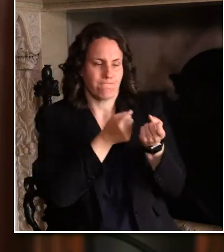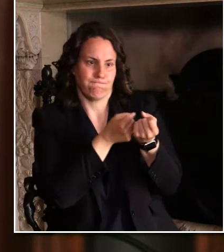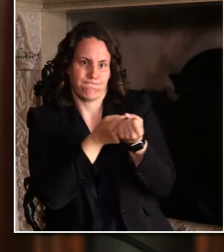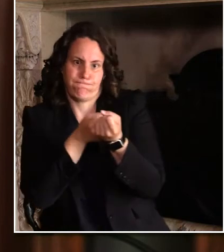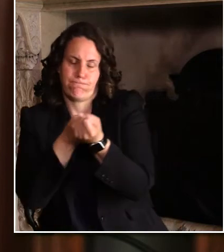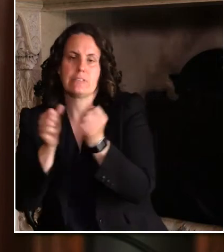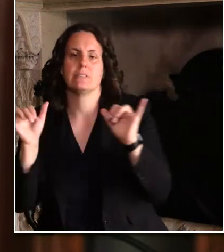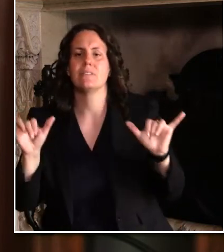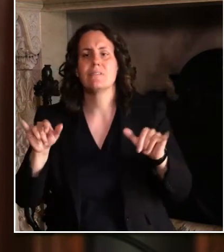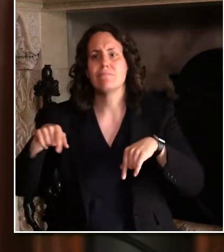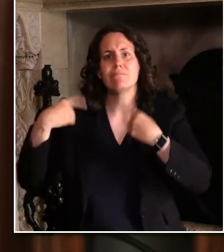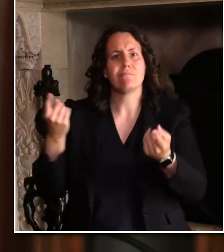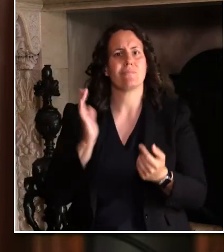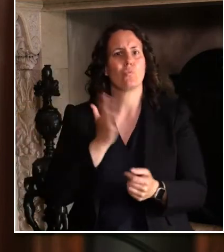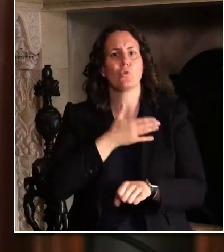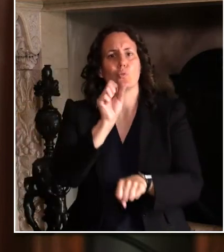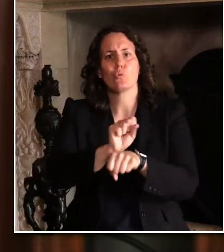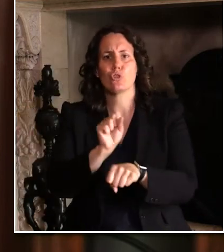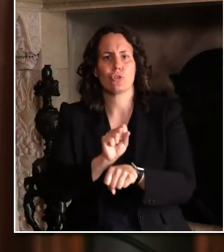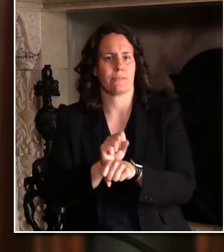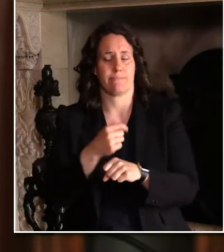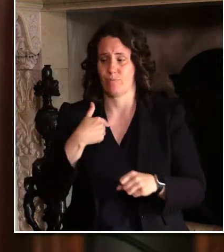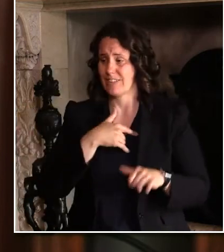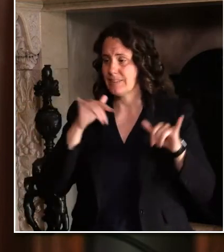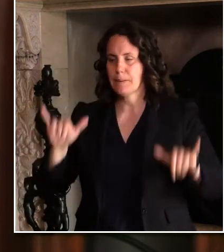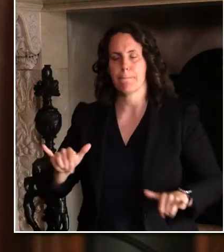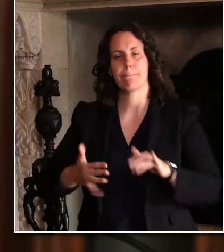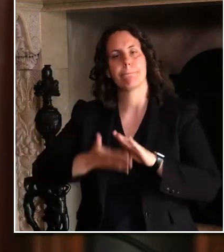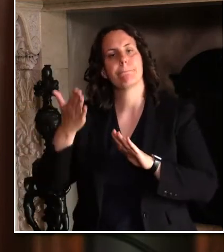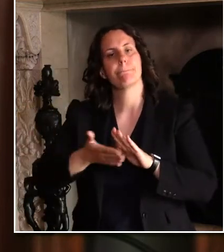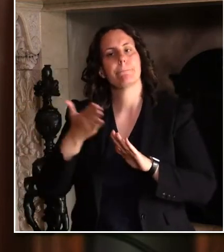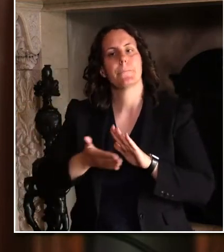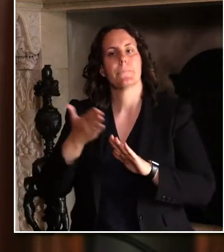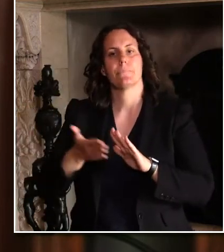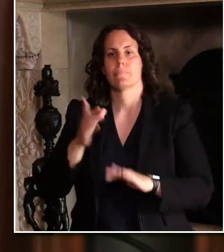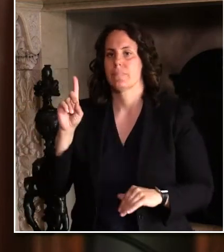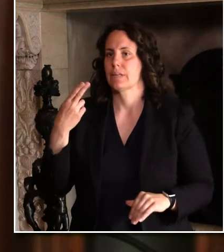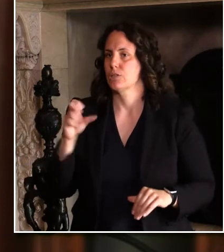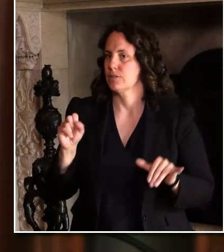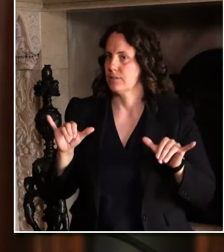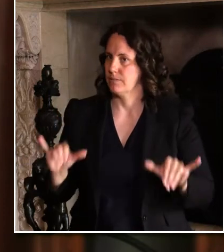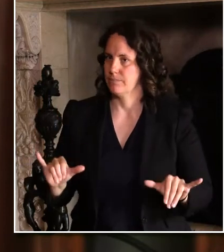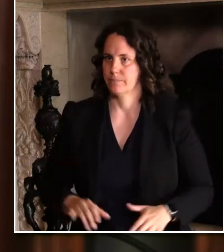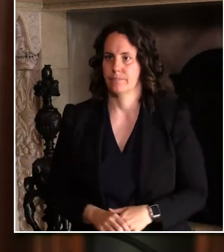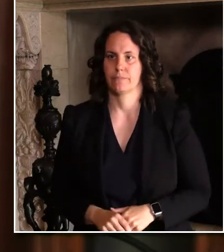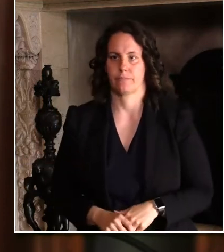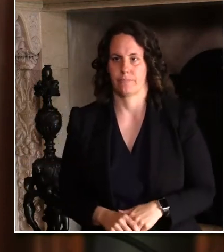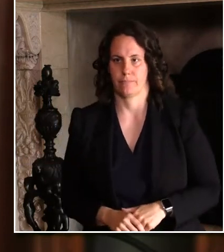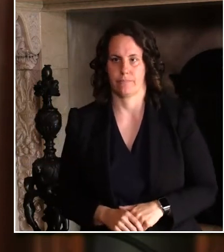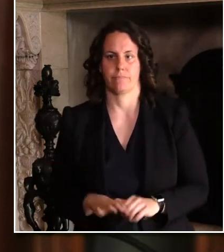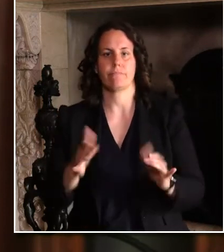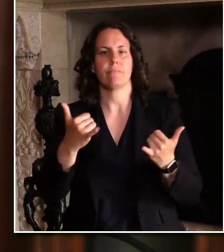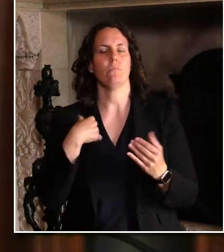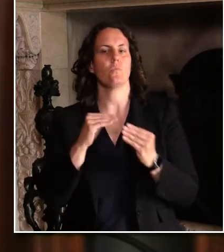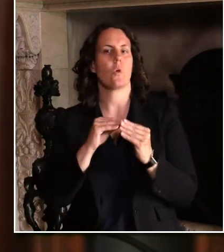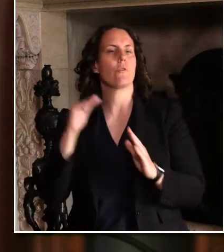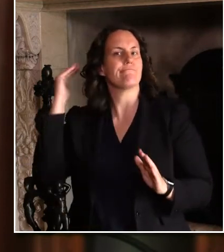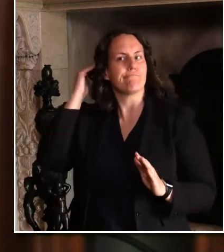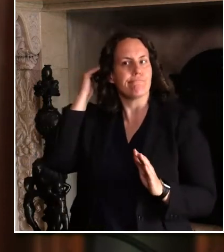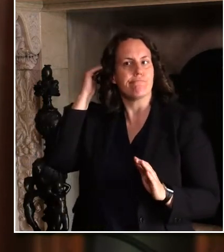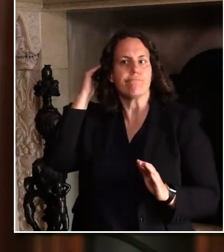certainly continued to operate in the same way, but with certainly increased activity as we've